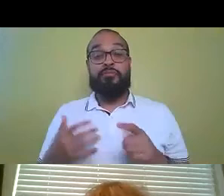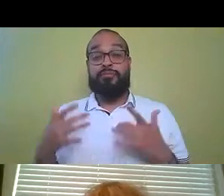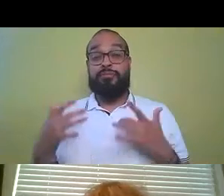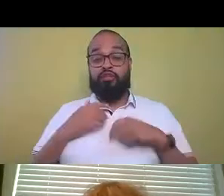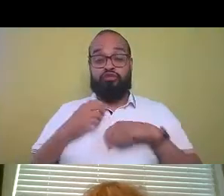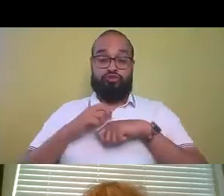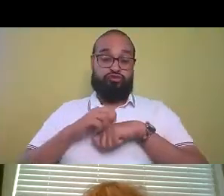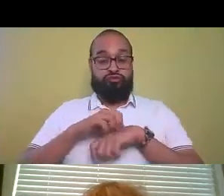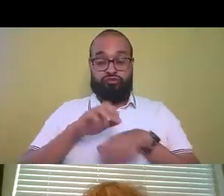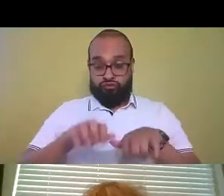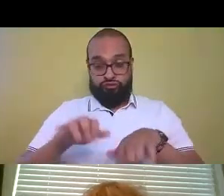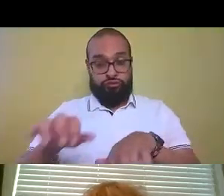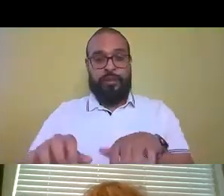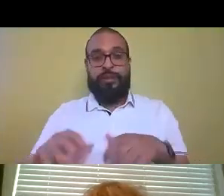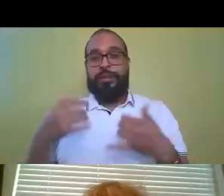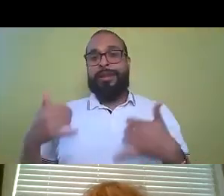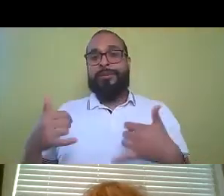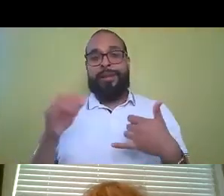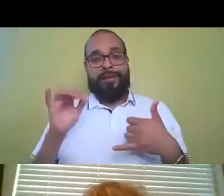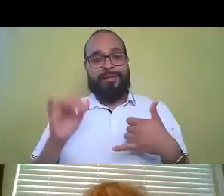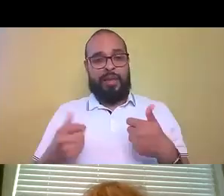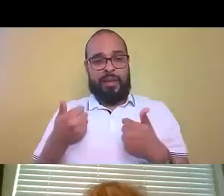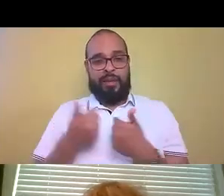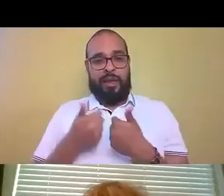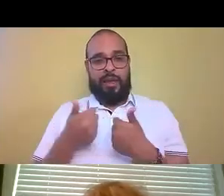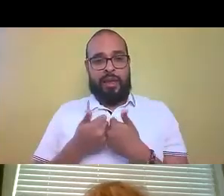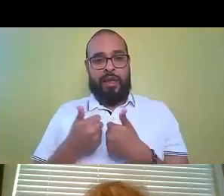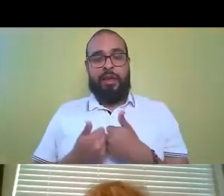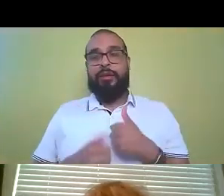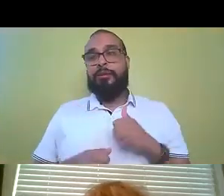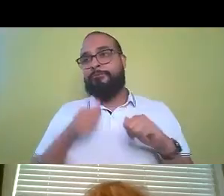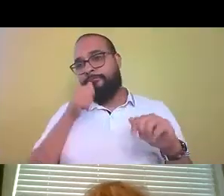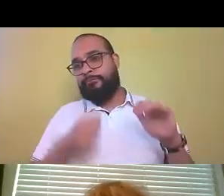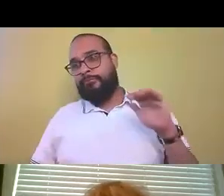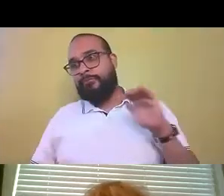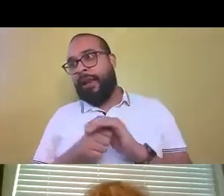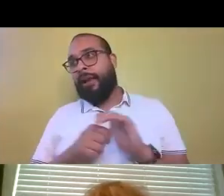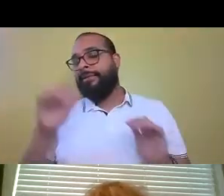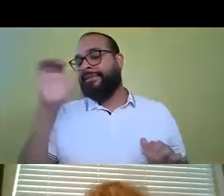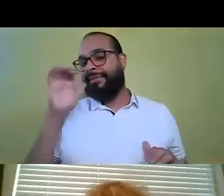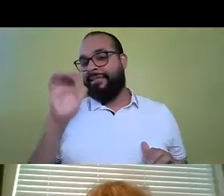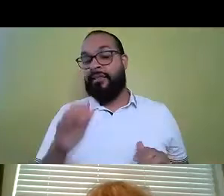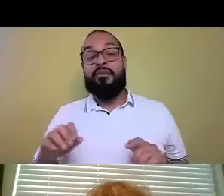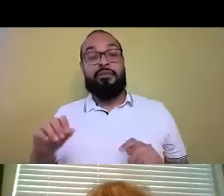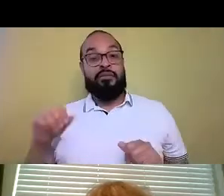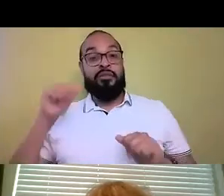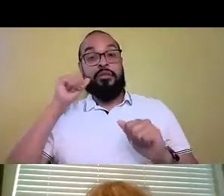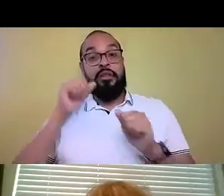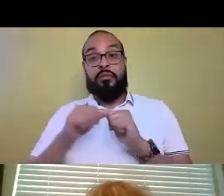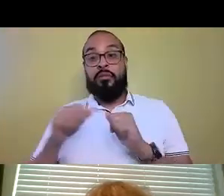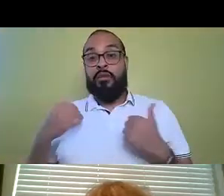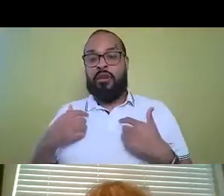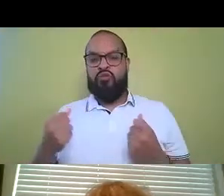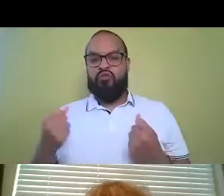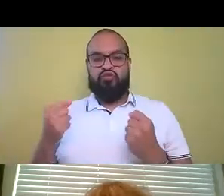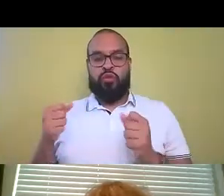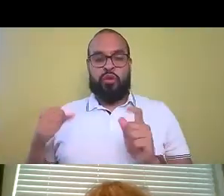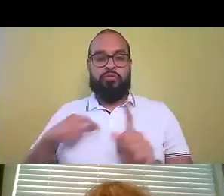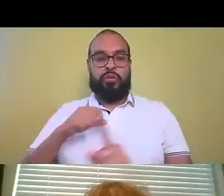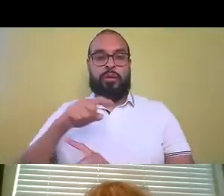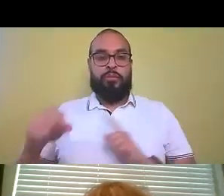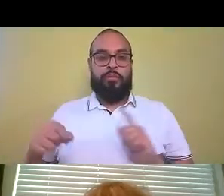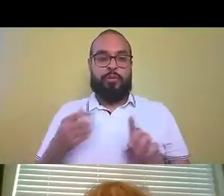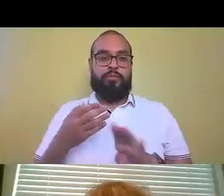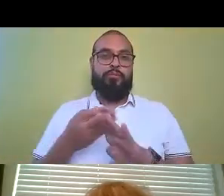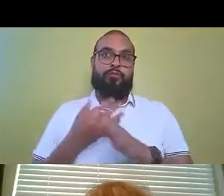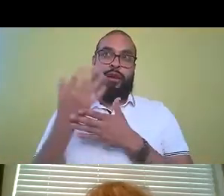time playing crawling games and hide and seek crawling games to make sure that she was getting rich input before we would go out during the day.